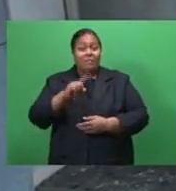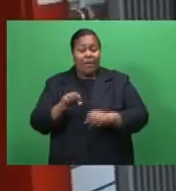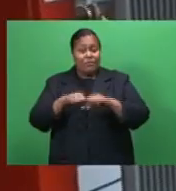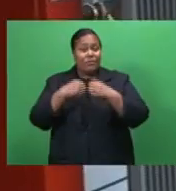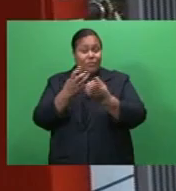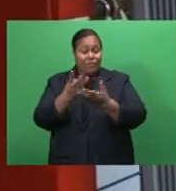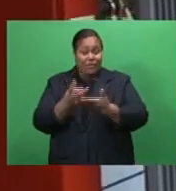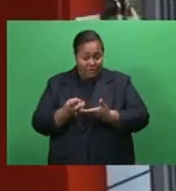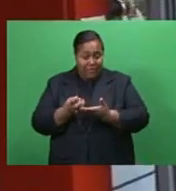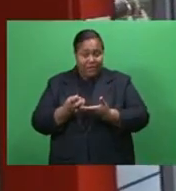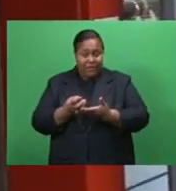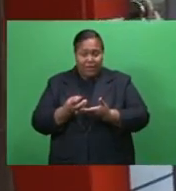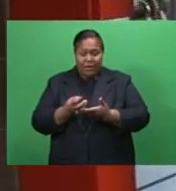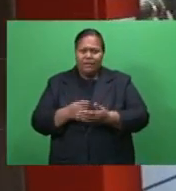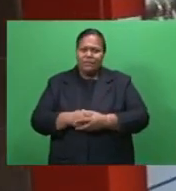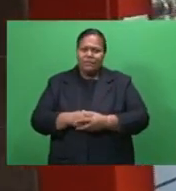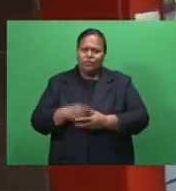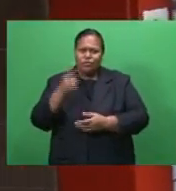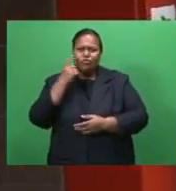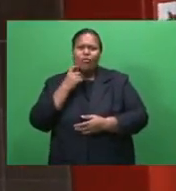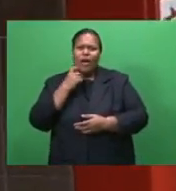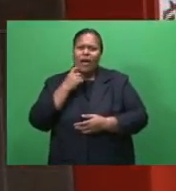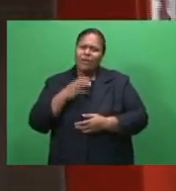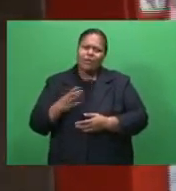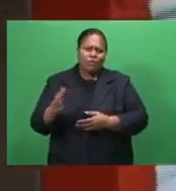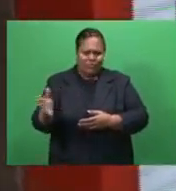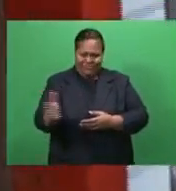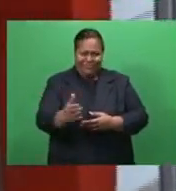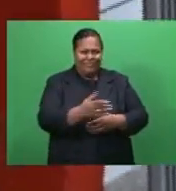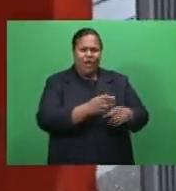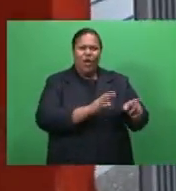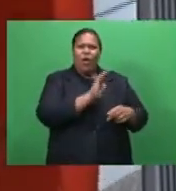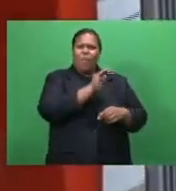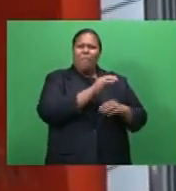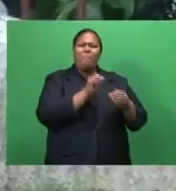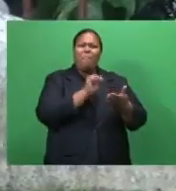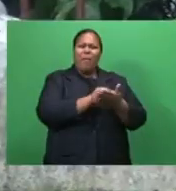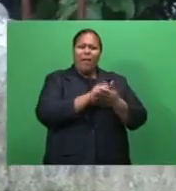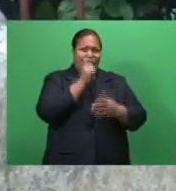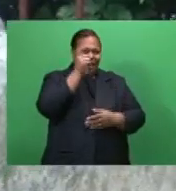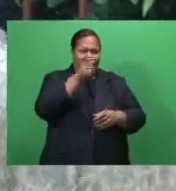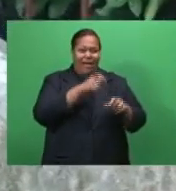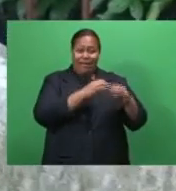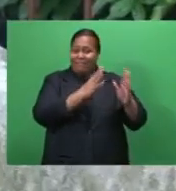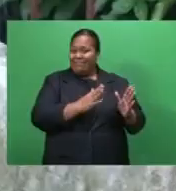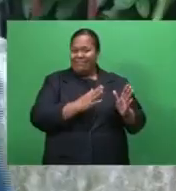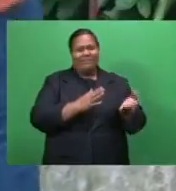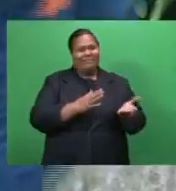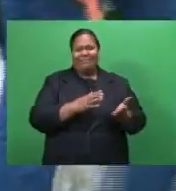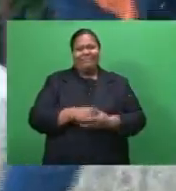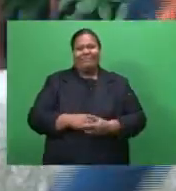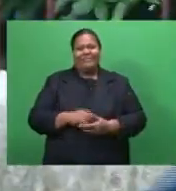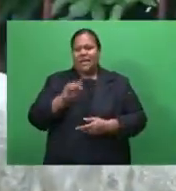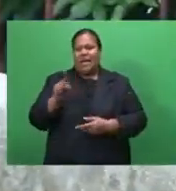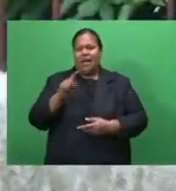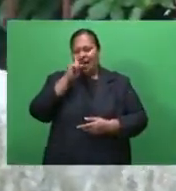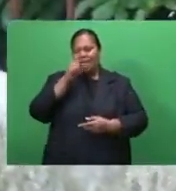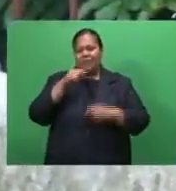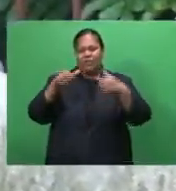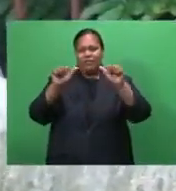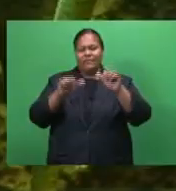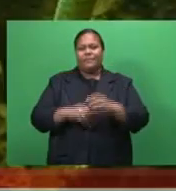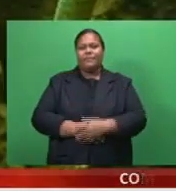Welfare Department to get them to care facilities have been unsuccessful. Sainia Nimboila, FBC News.